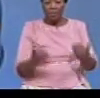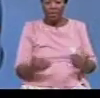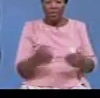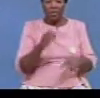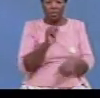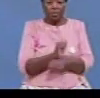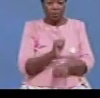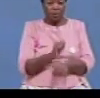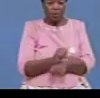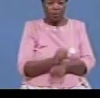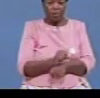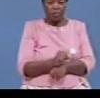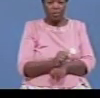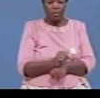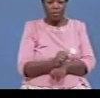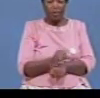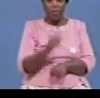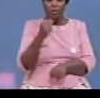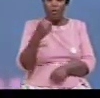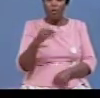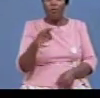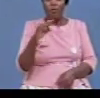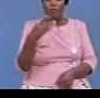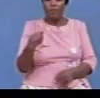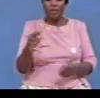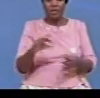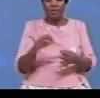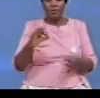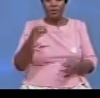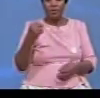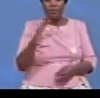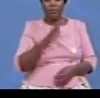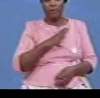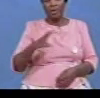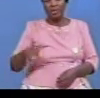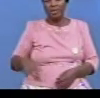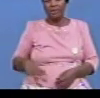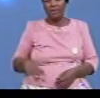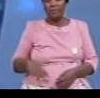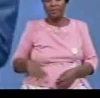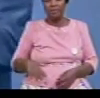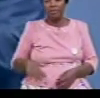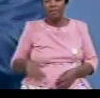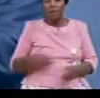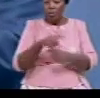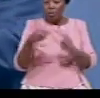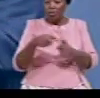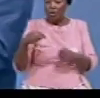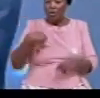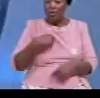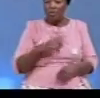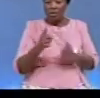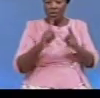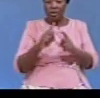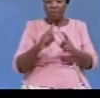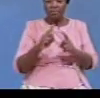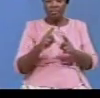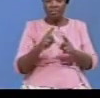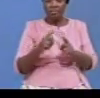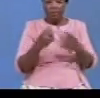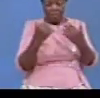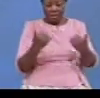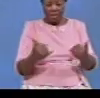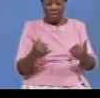work of the Spirit of Christ. When we say present, the same